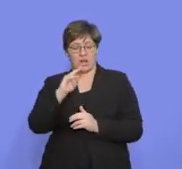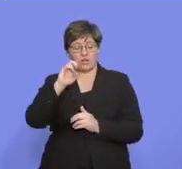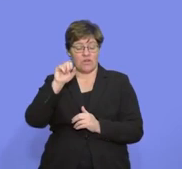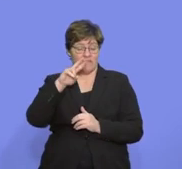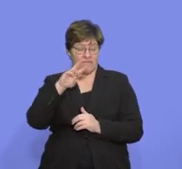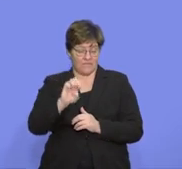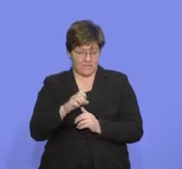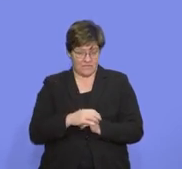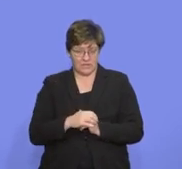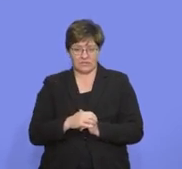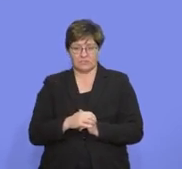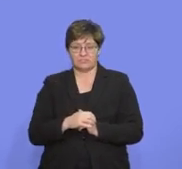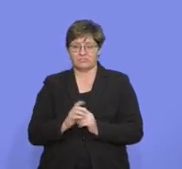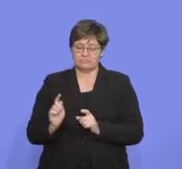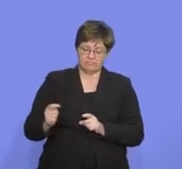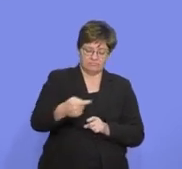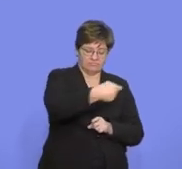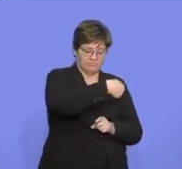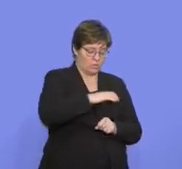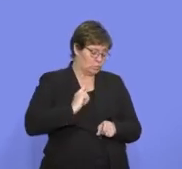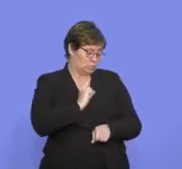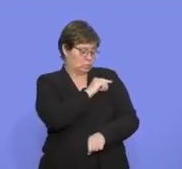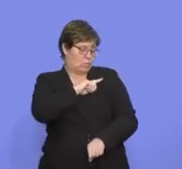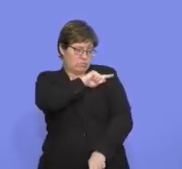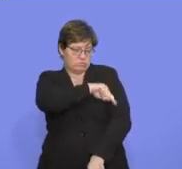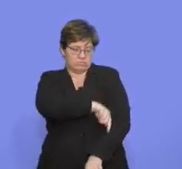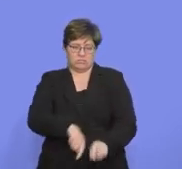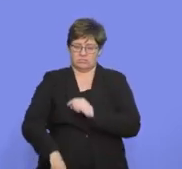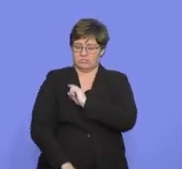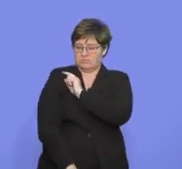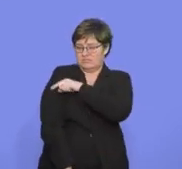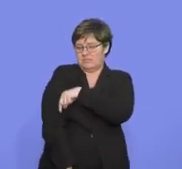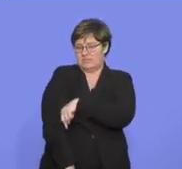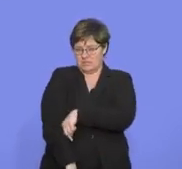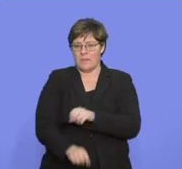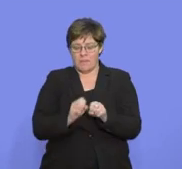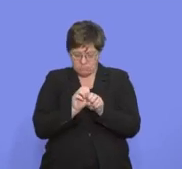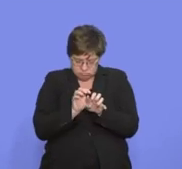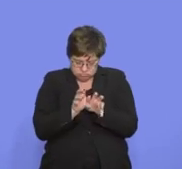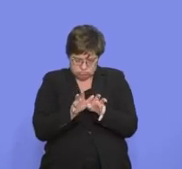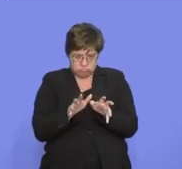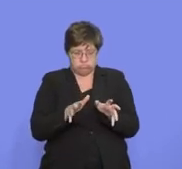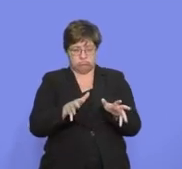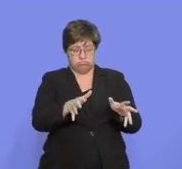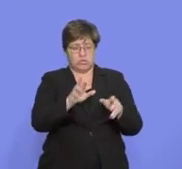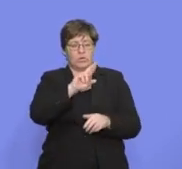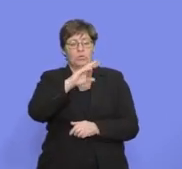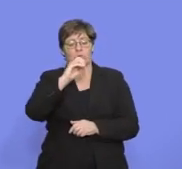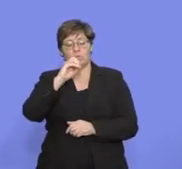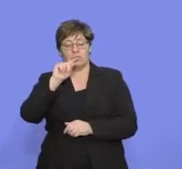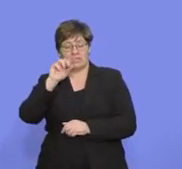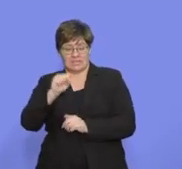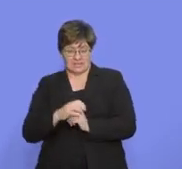so here's the spinal nerve going there towards the rest of the body. But now it's branching into little roots. We call